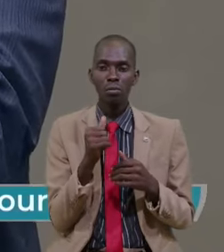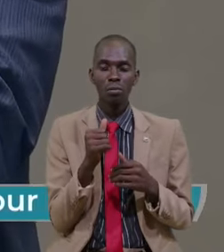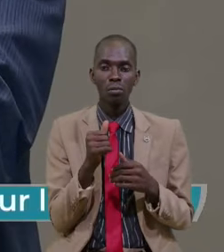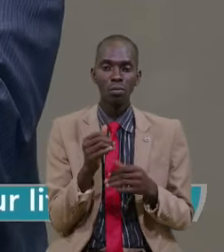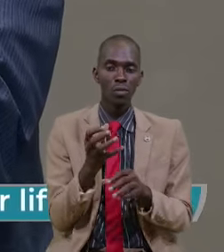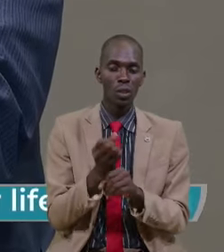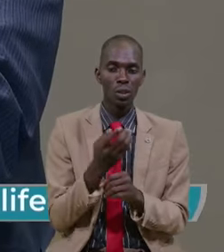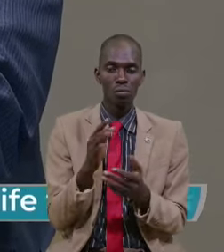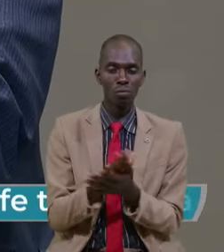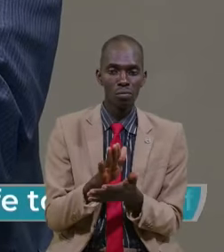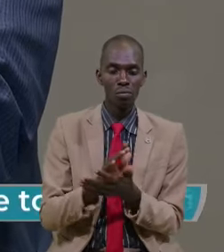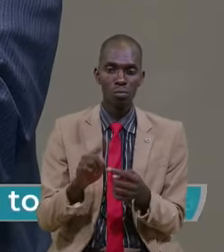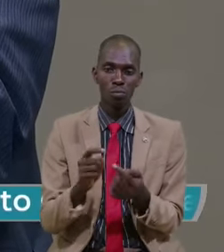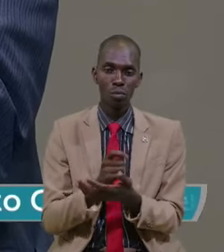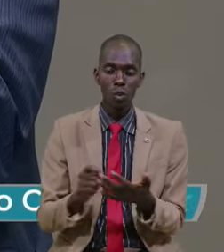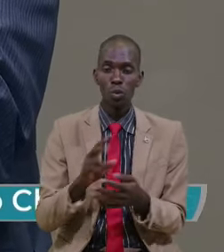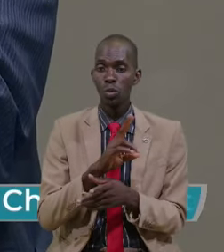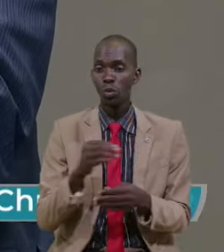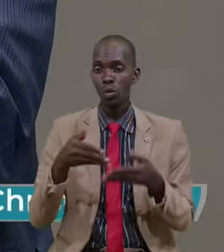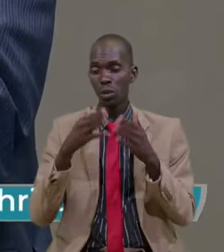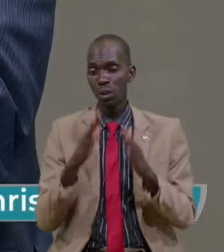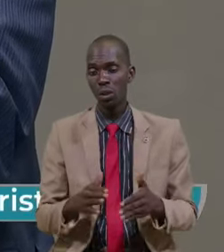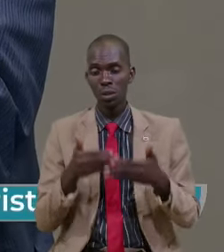The counselors will locate you very quickly.